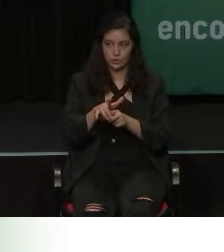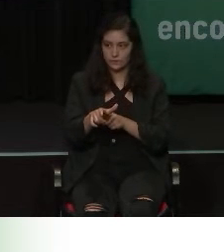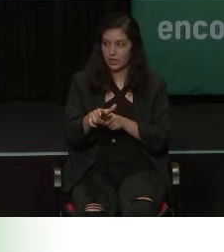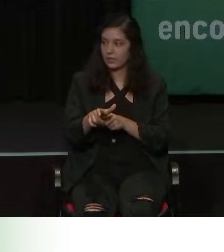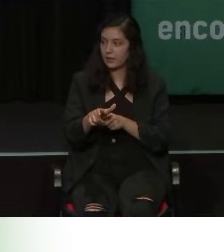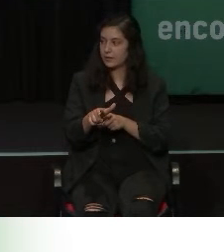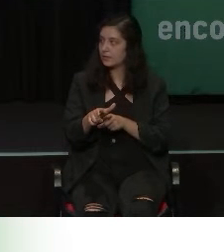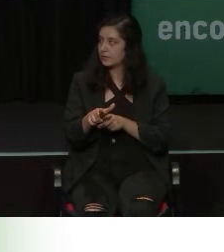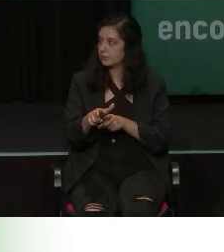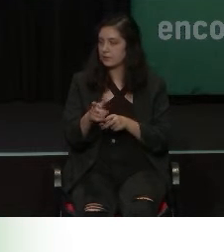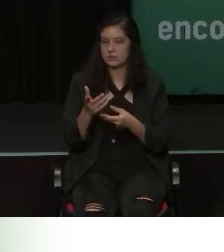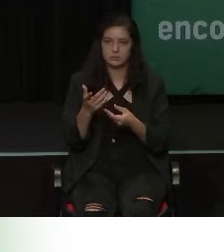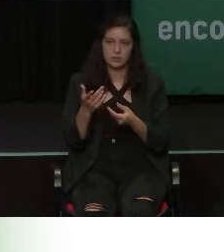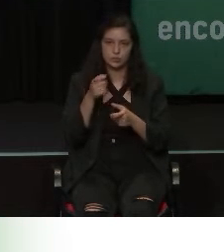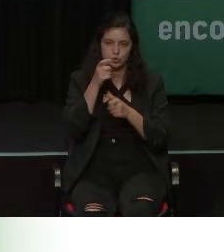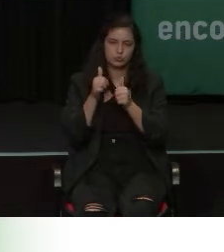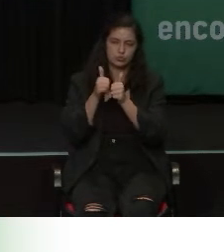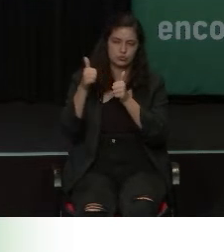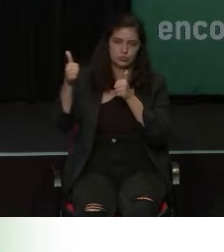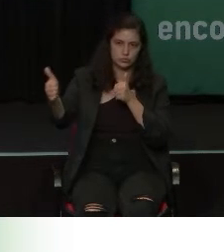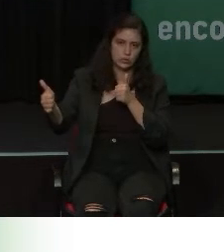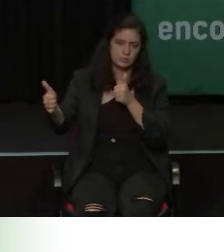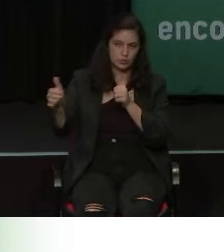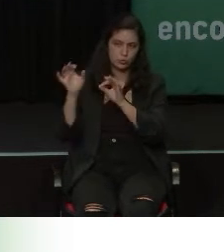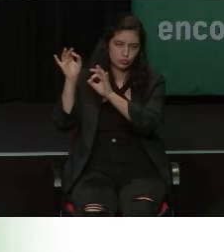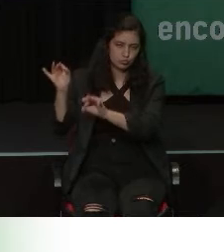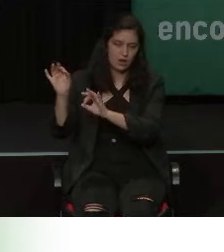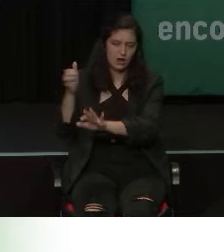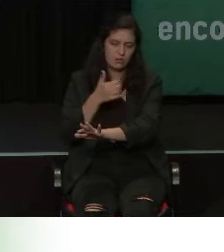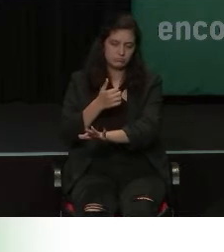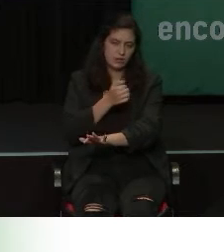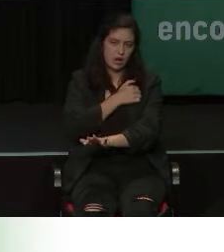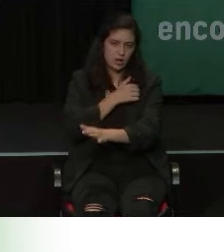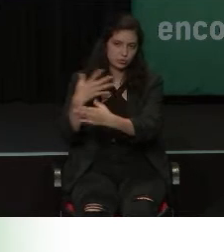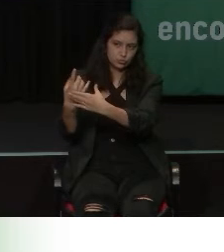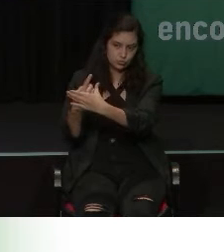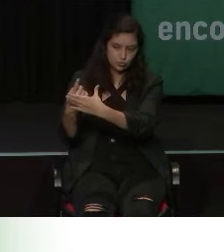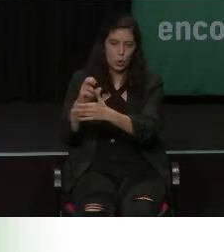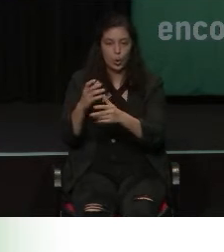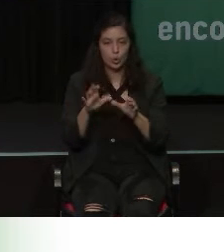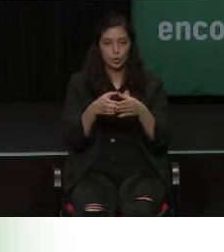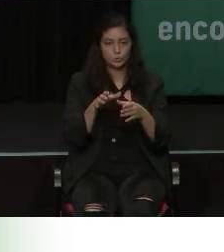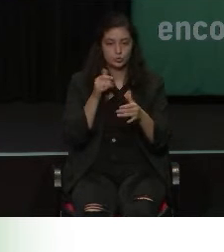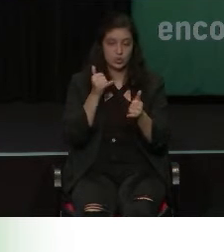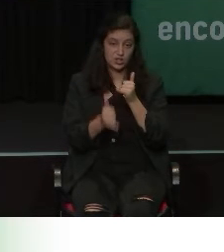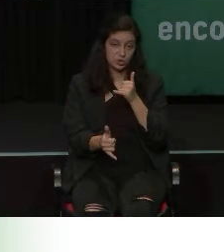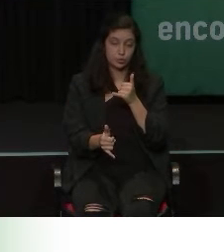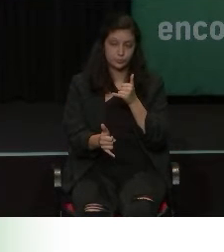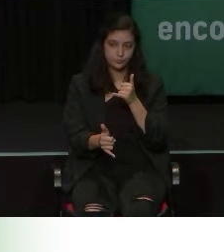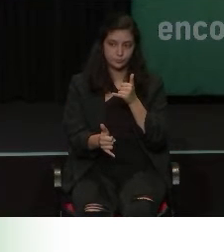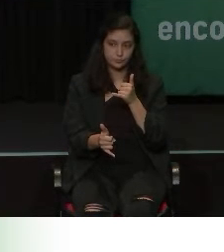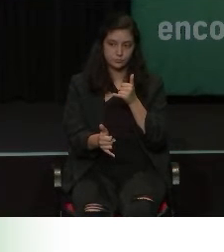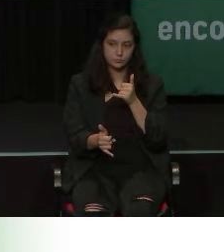COVID patients which are in remote treatment at home, or risk groups